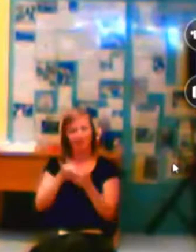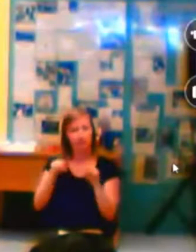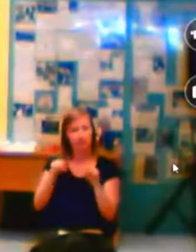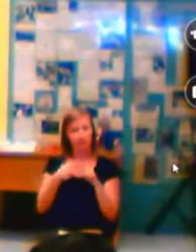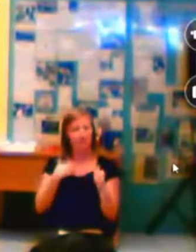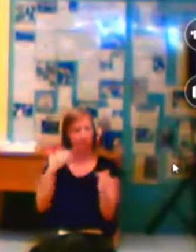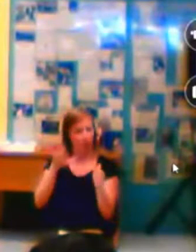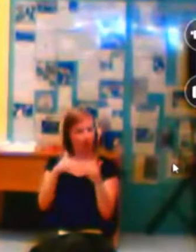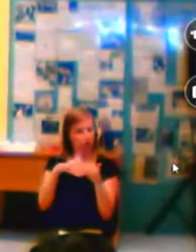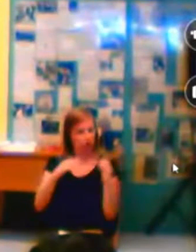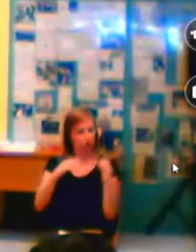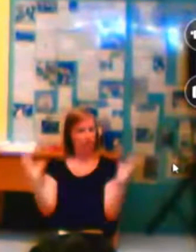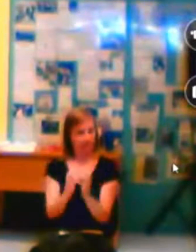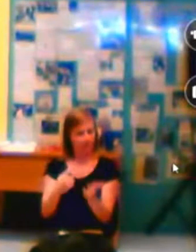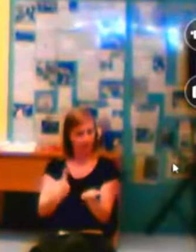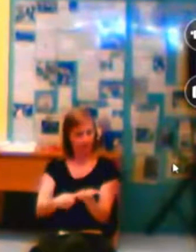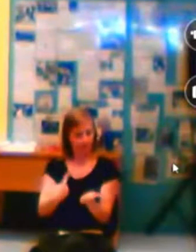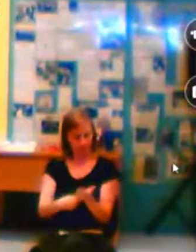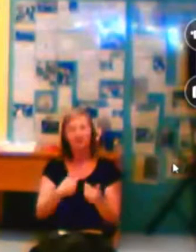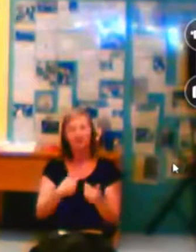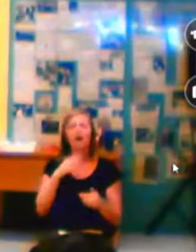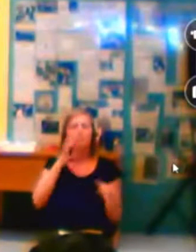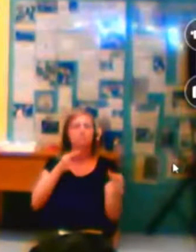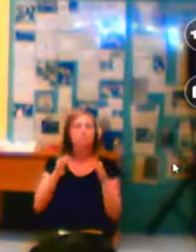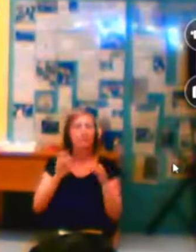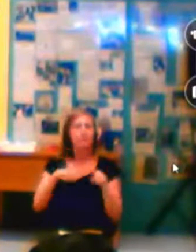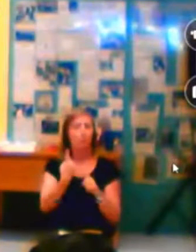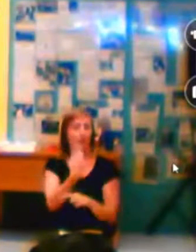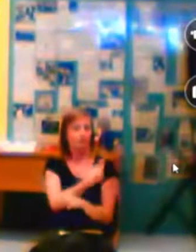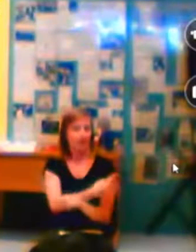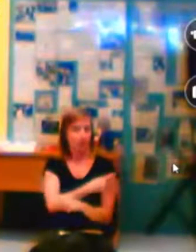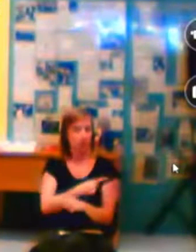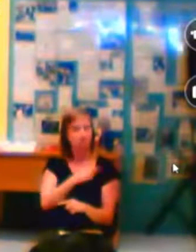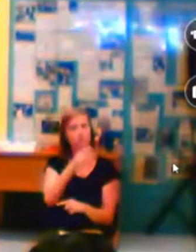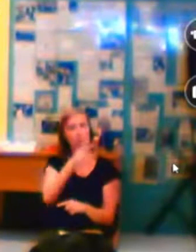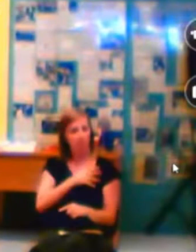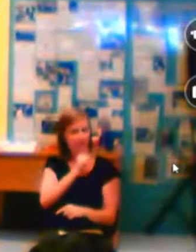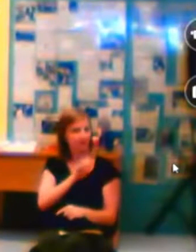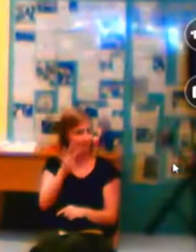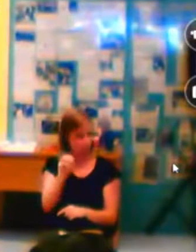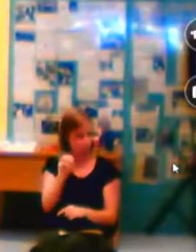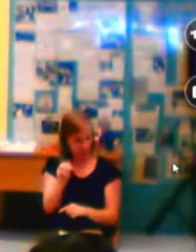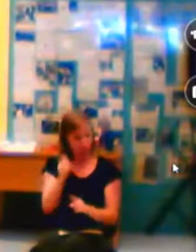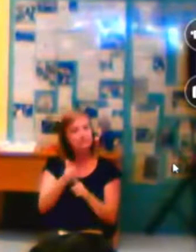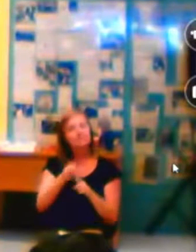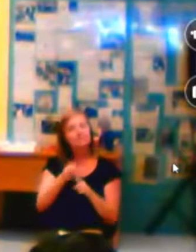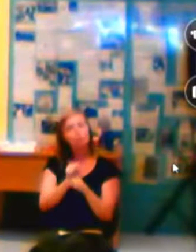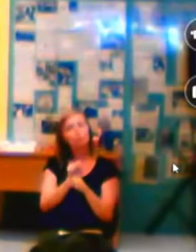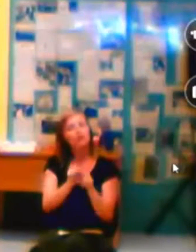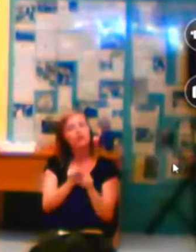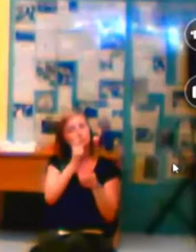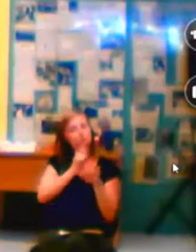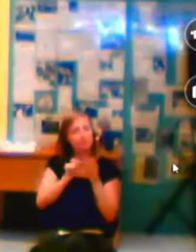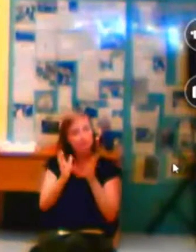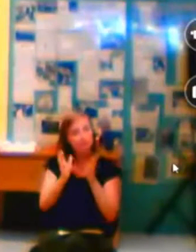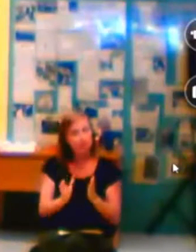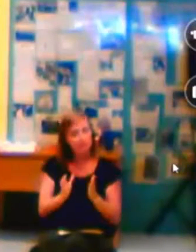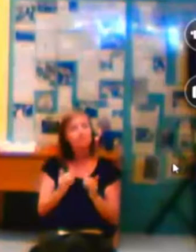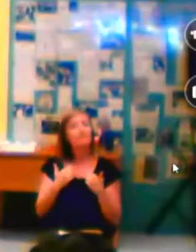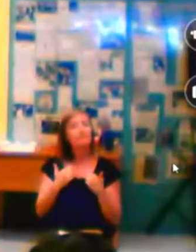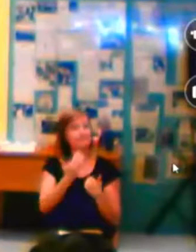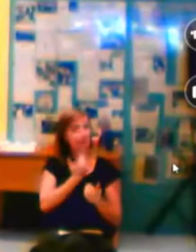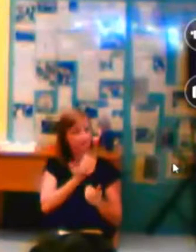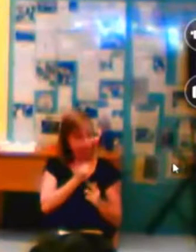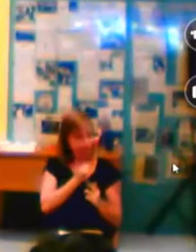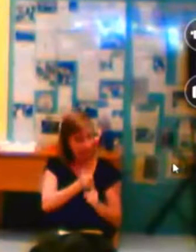So I'd like to start the way you start medical grand rounds, and usually start with a patient story. And so I want to tell you about when